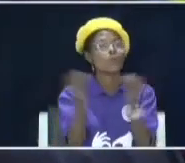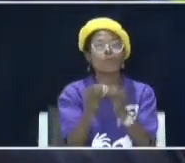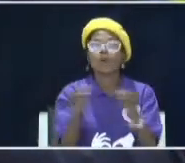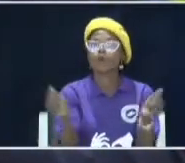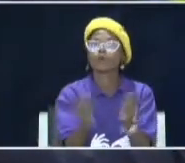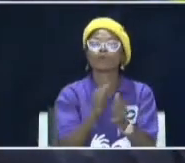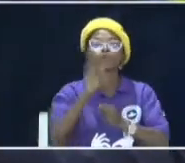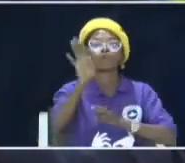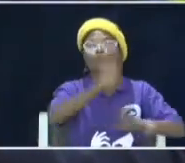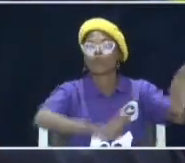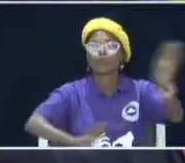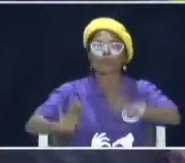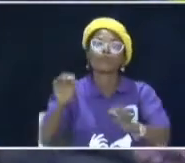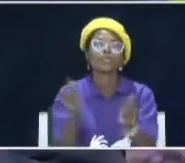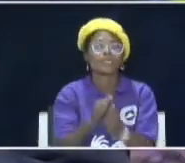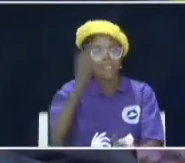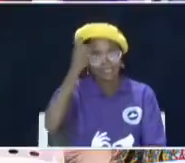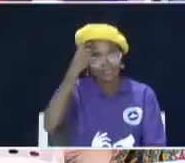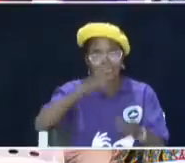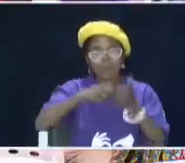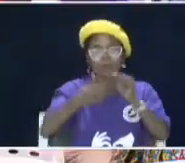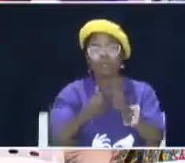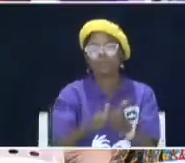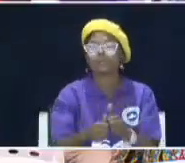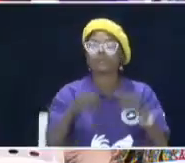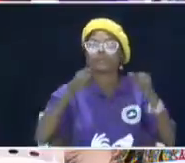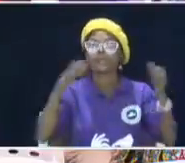with insanity.